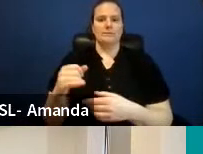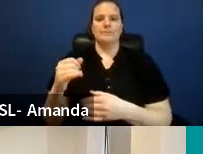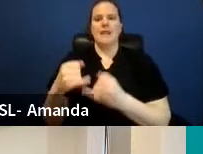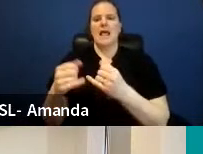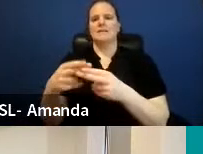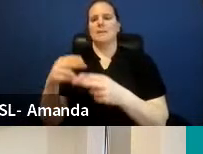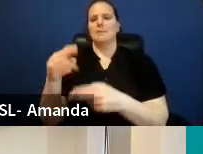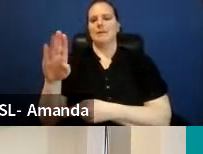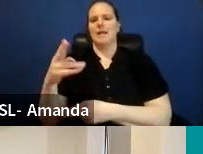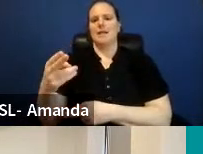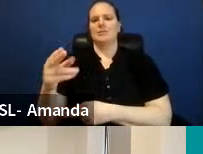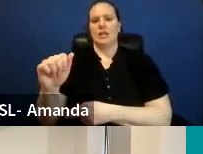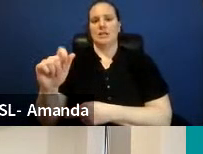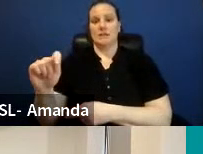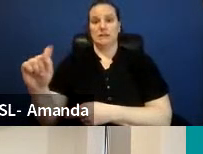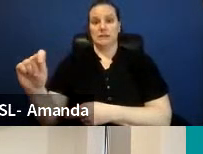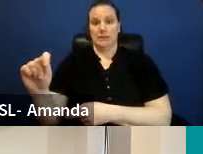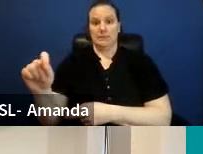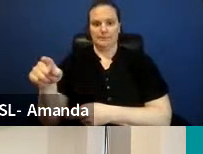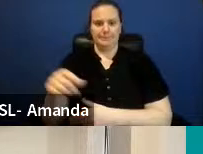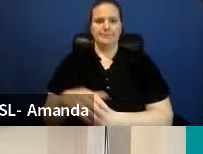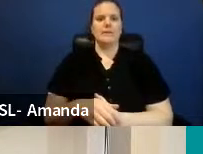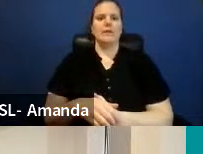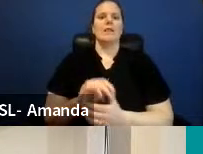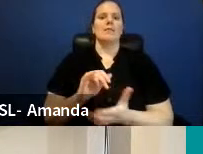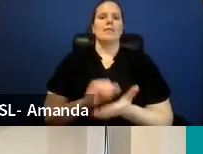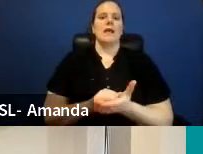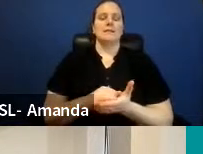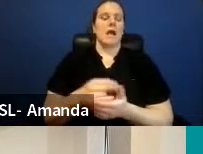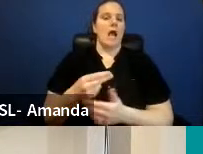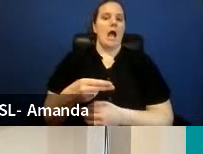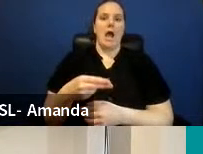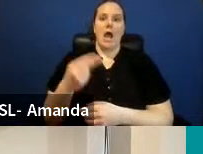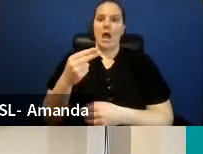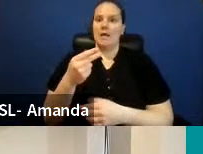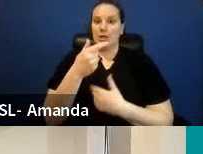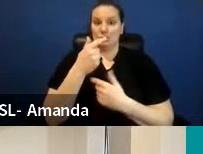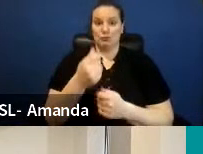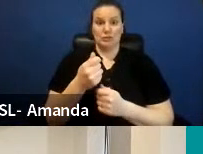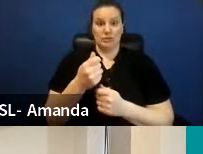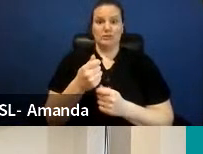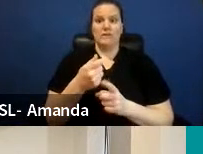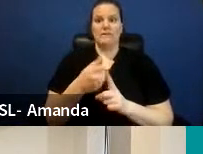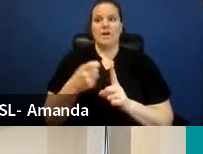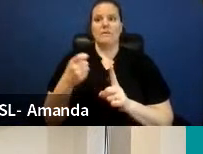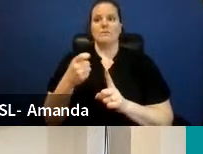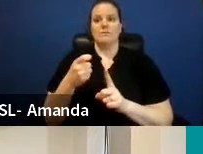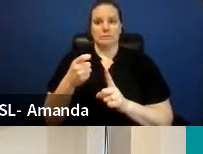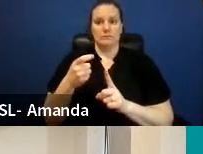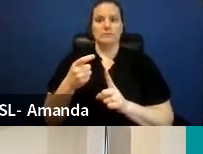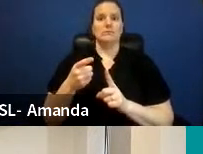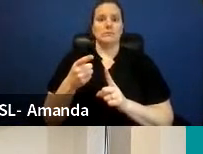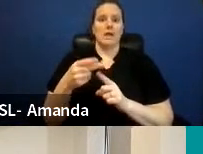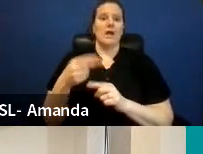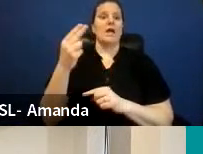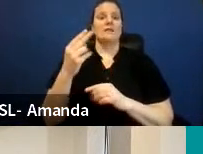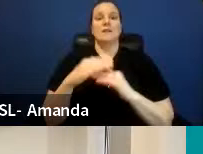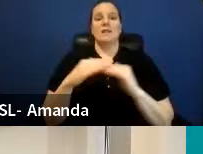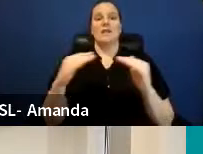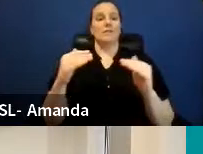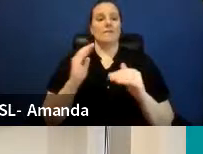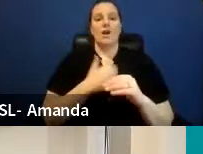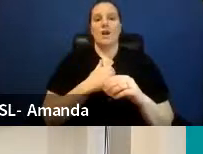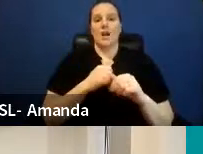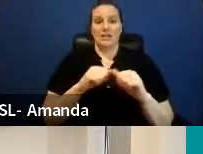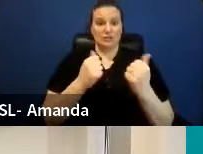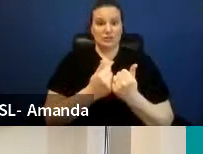there is high interest from the highest levels of our partner agencies, the